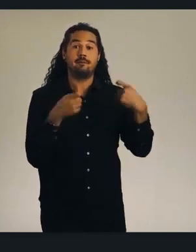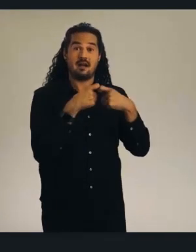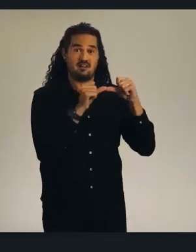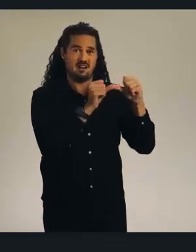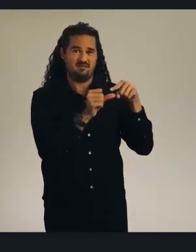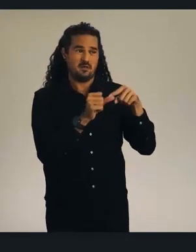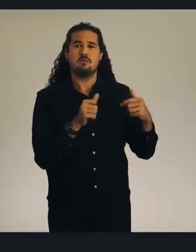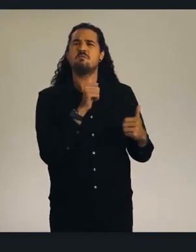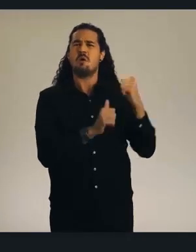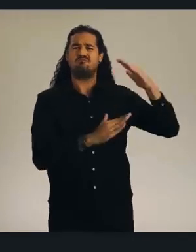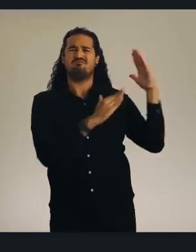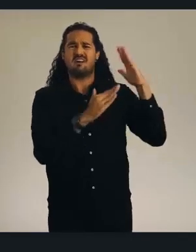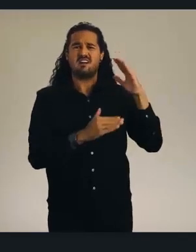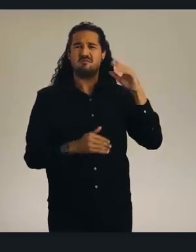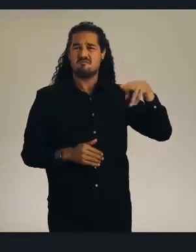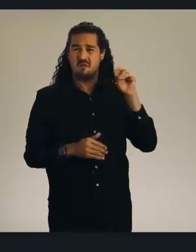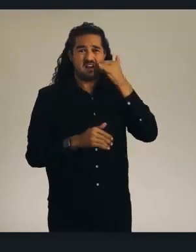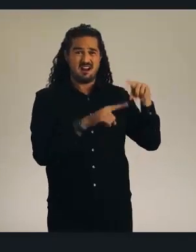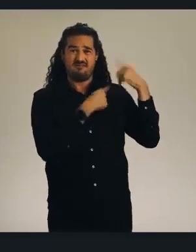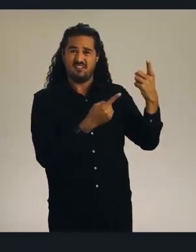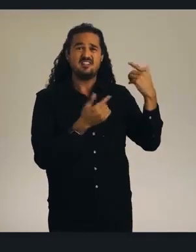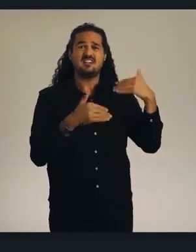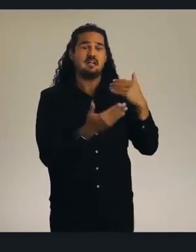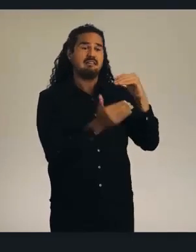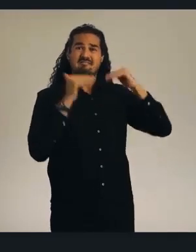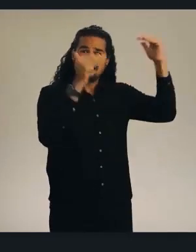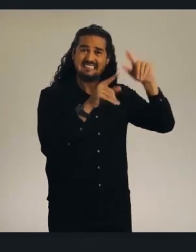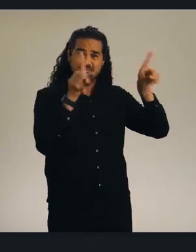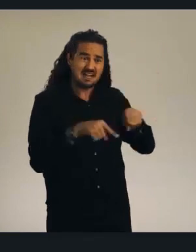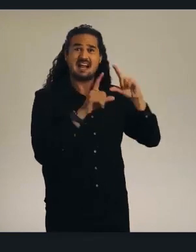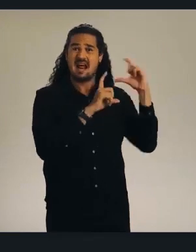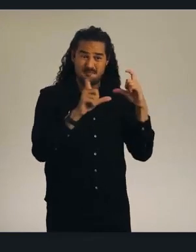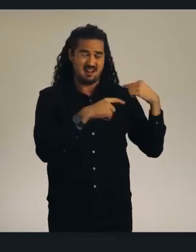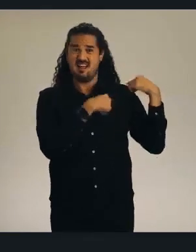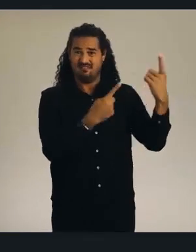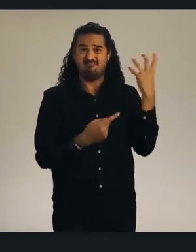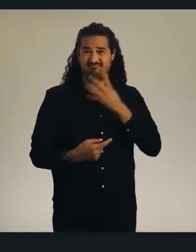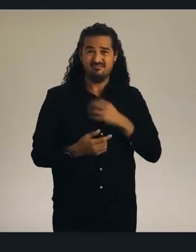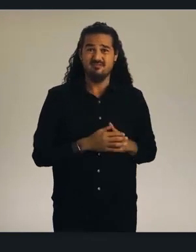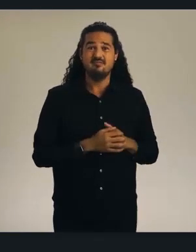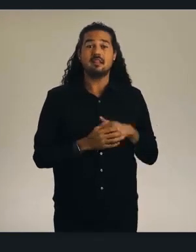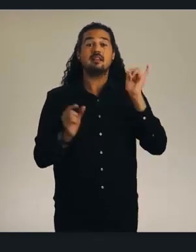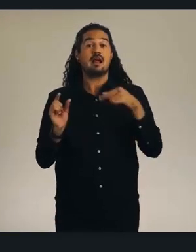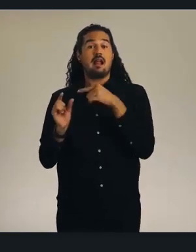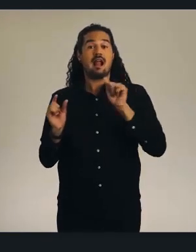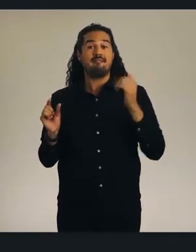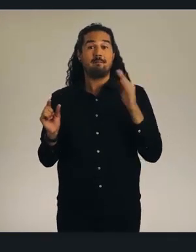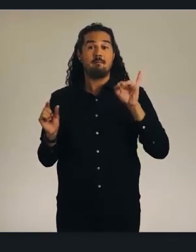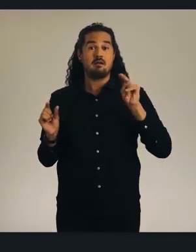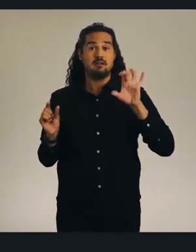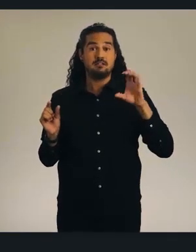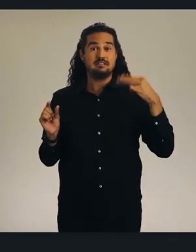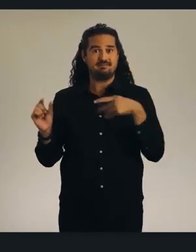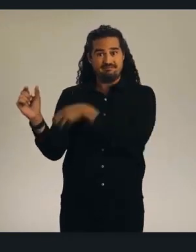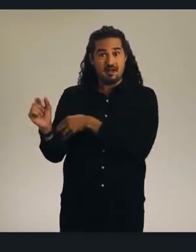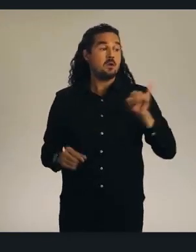ever, with our fastest performance, most advanced display, and most powerful camera system ever in an iPhone. Thanks to the efficiency of the A15 Bionic and iOS 15,